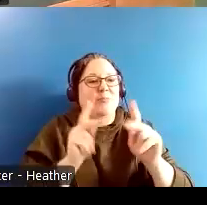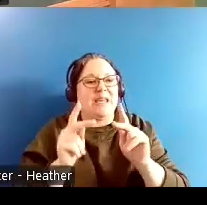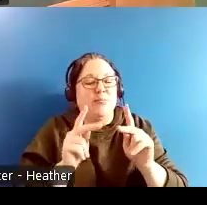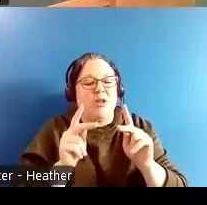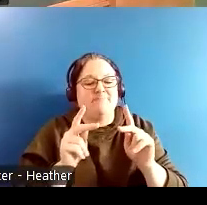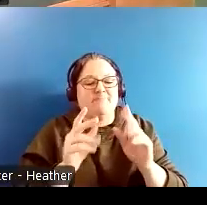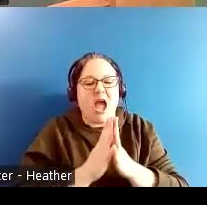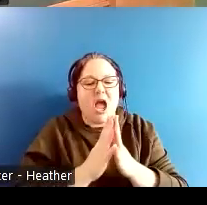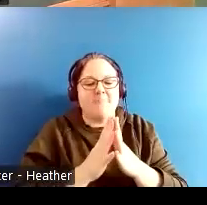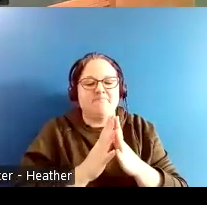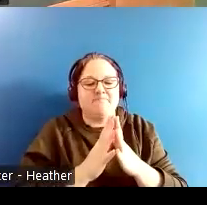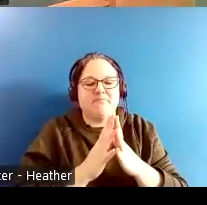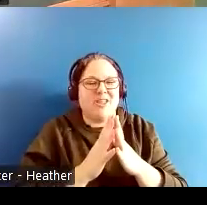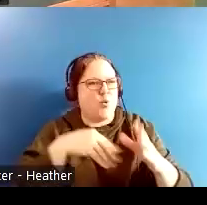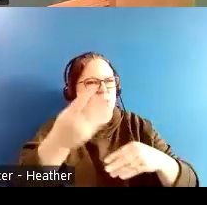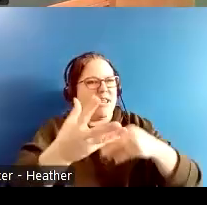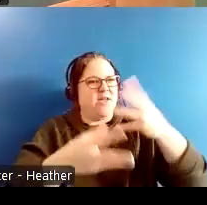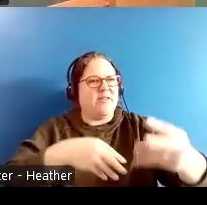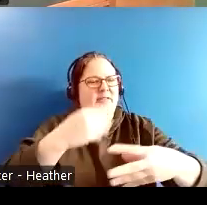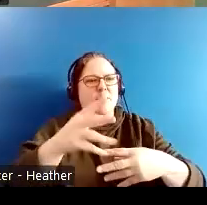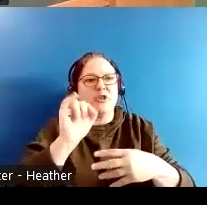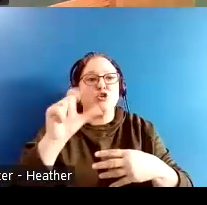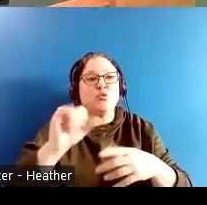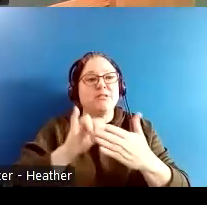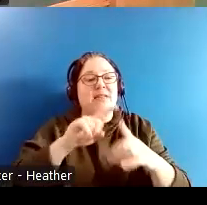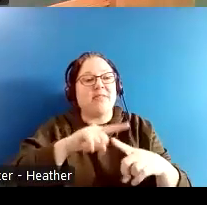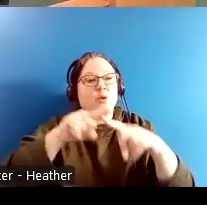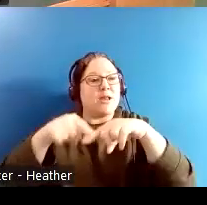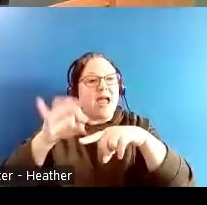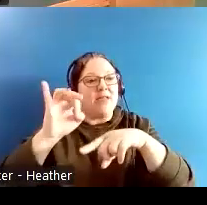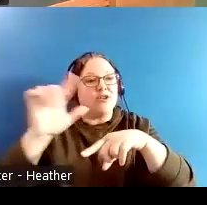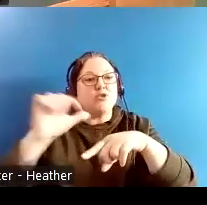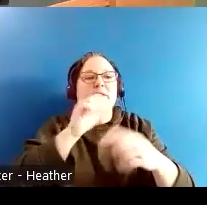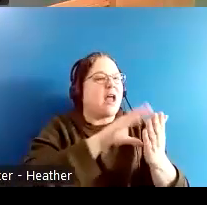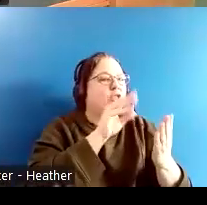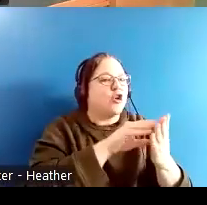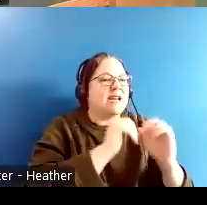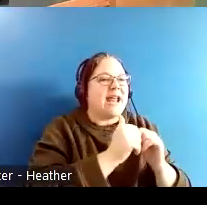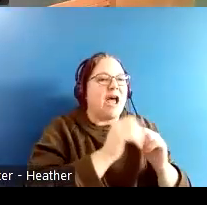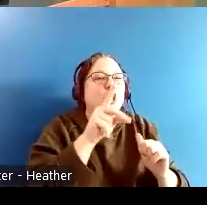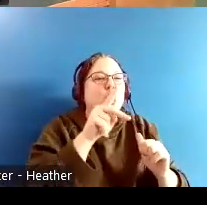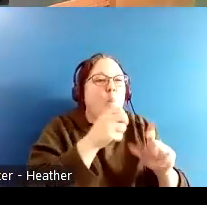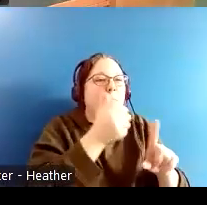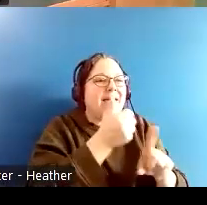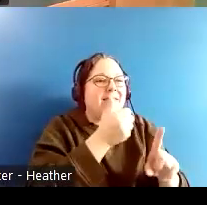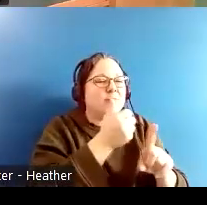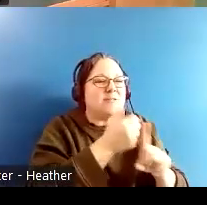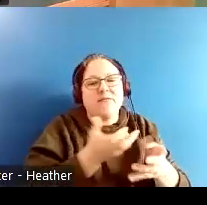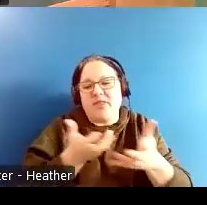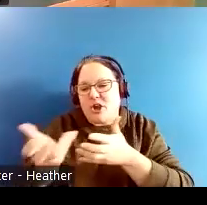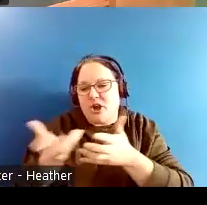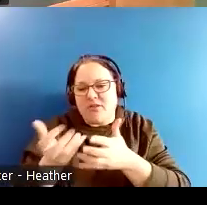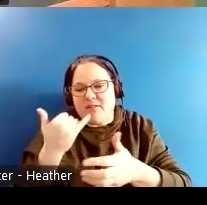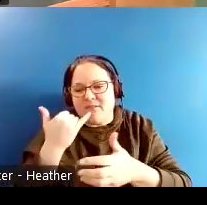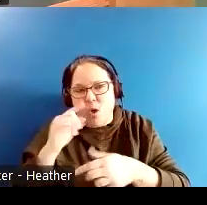be giving them tools that they become so reliant on, they no longer are learning coping skills on their own. They're relying for the phone to intervene, right? The app